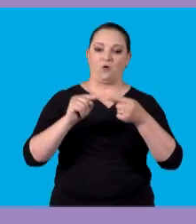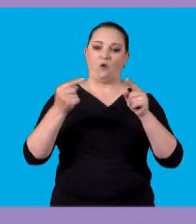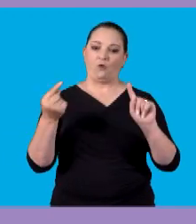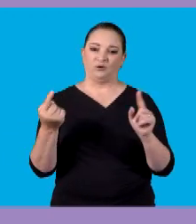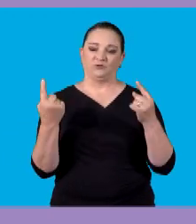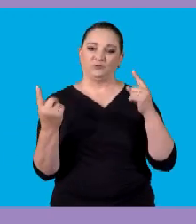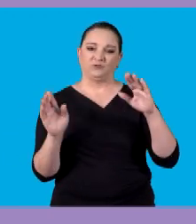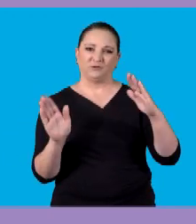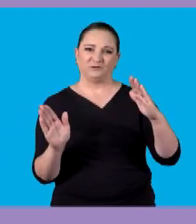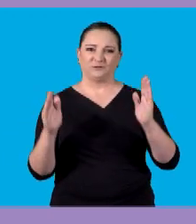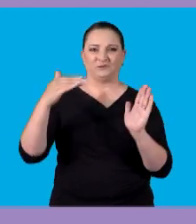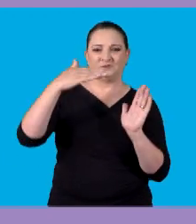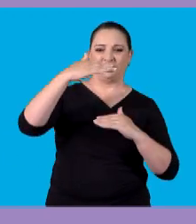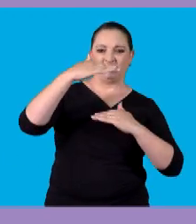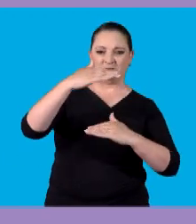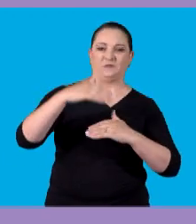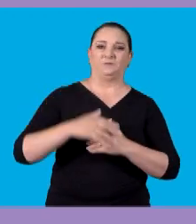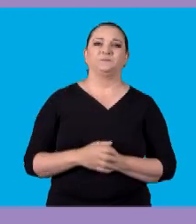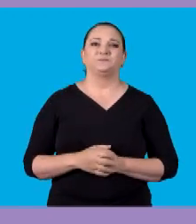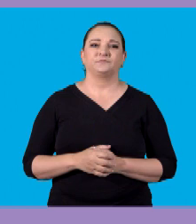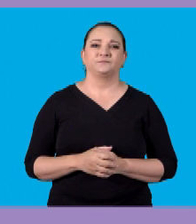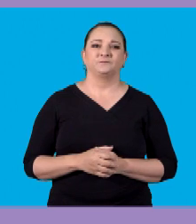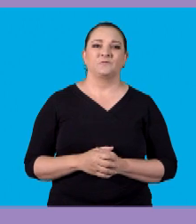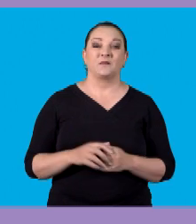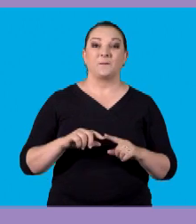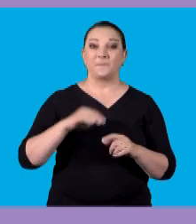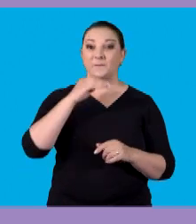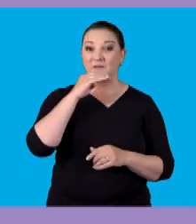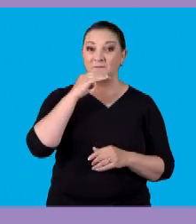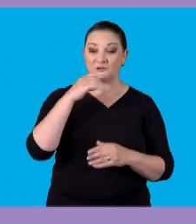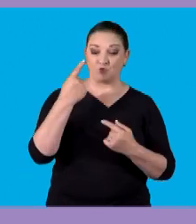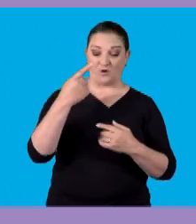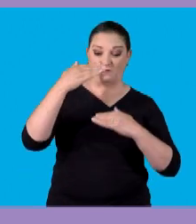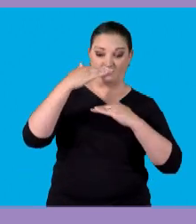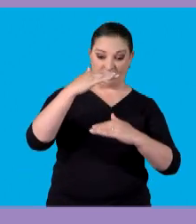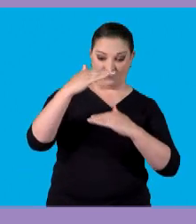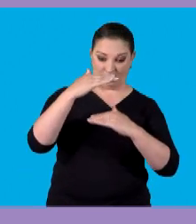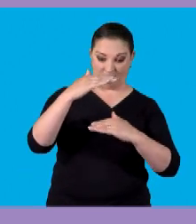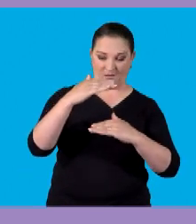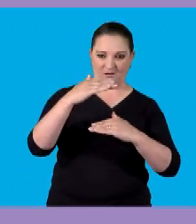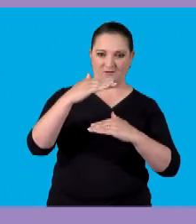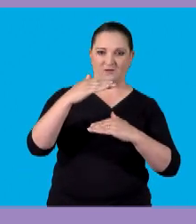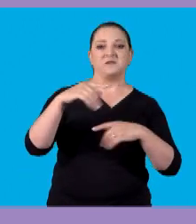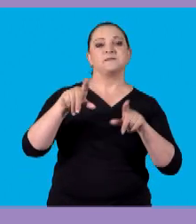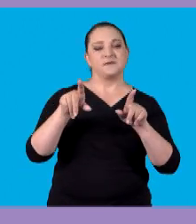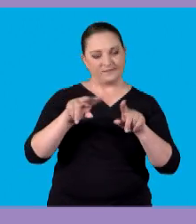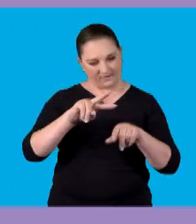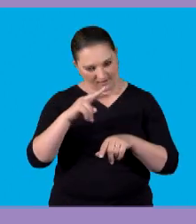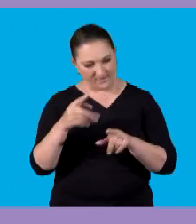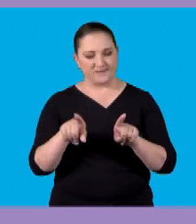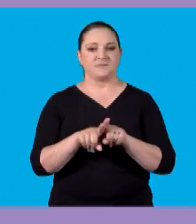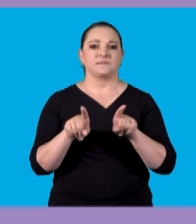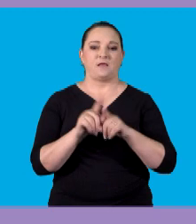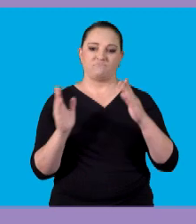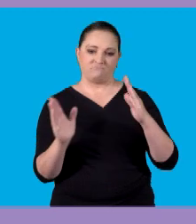sides, the sides that are non-adjacent. So one pair of side is parallel, and of course the